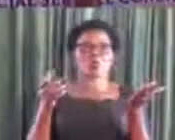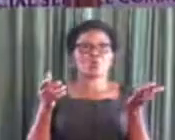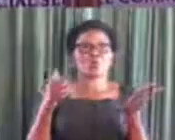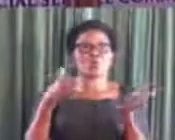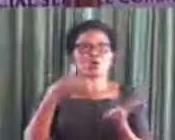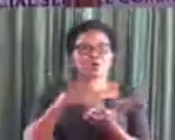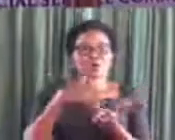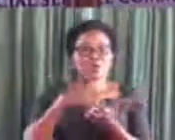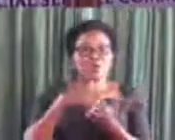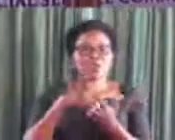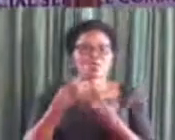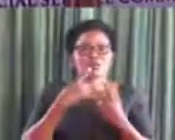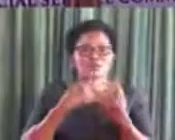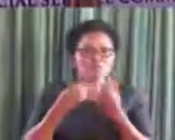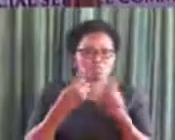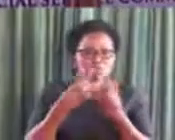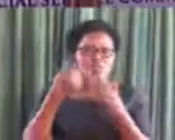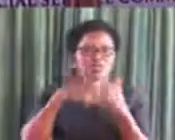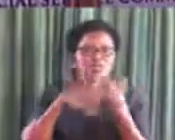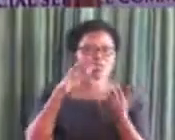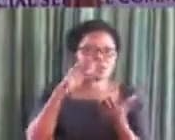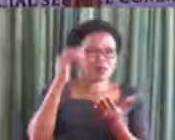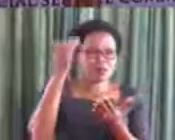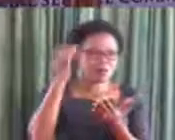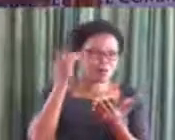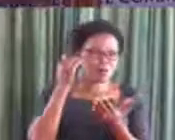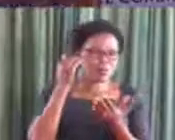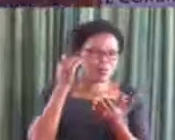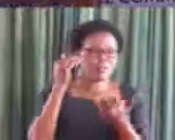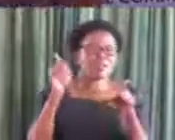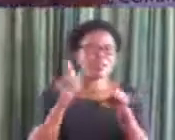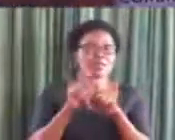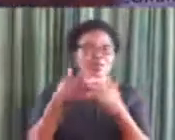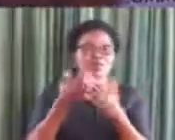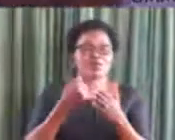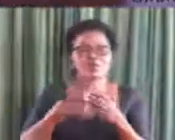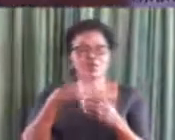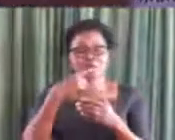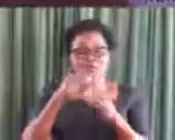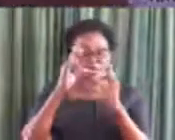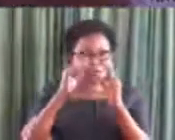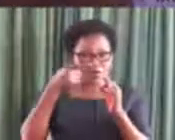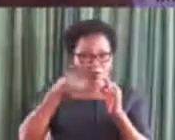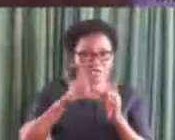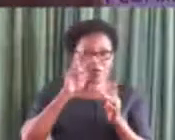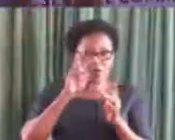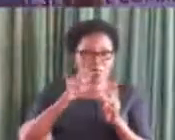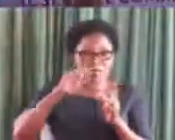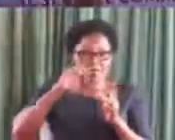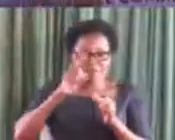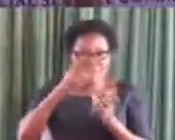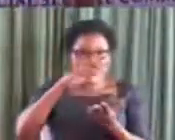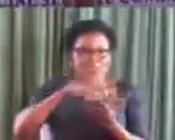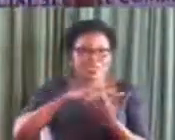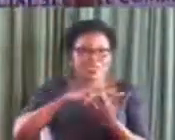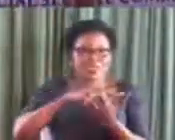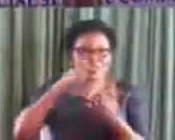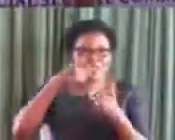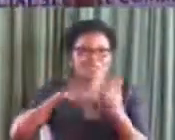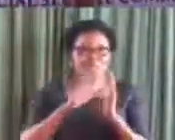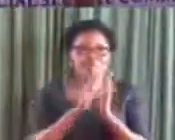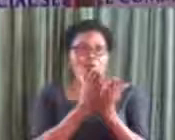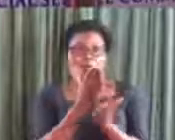including litigation. And I said, if you look at the first case in this volume,